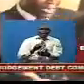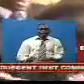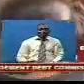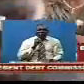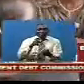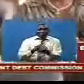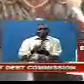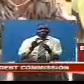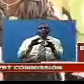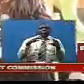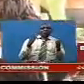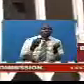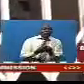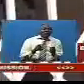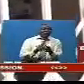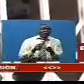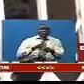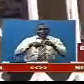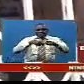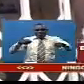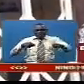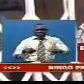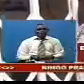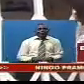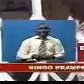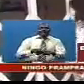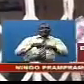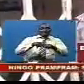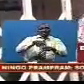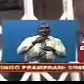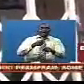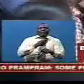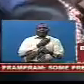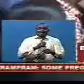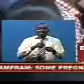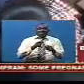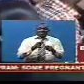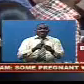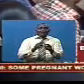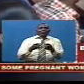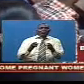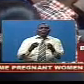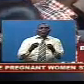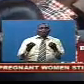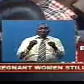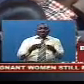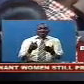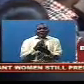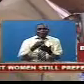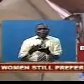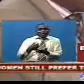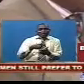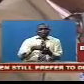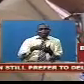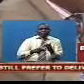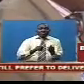172,678 Ghana cedis. The company was also locked up. At a press briefing after the exercise, the Commissioner General of the Ghana Revenue